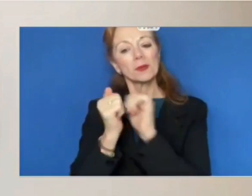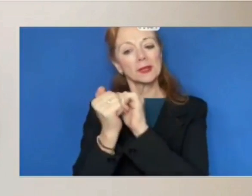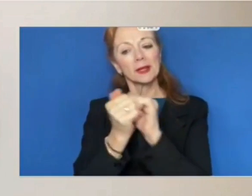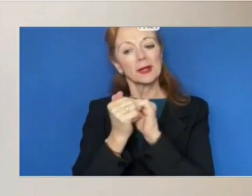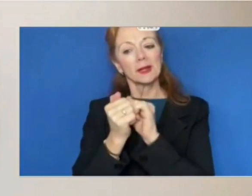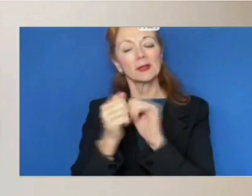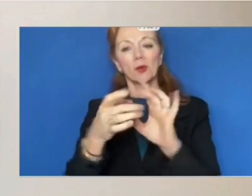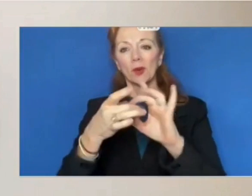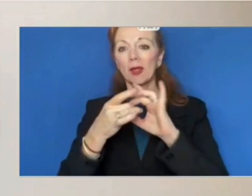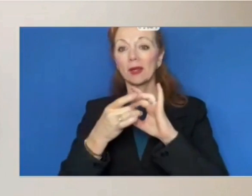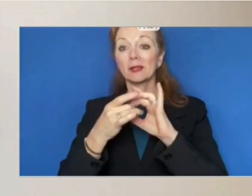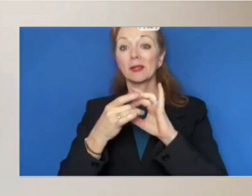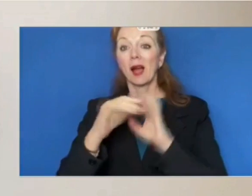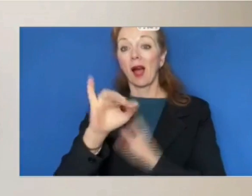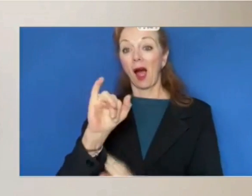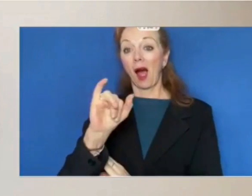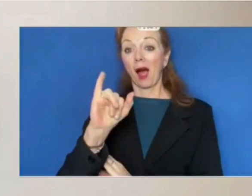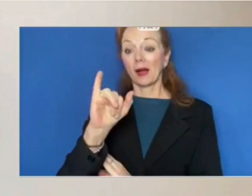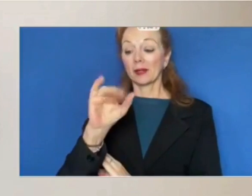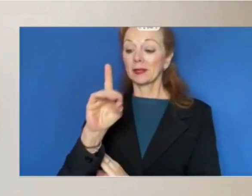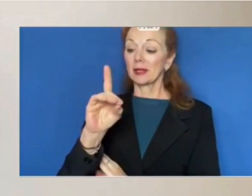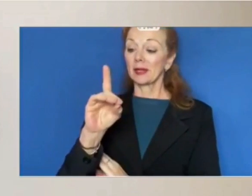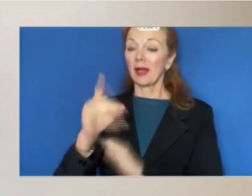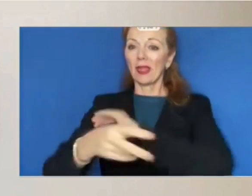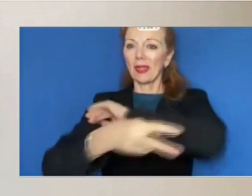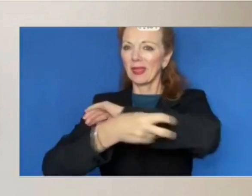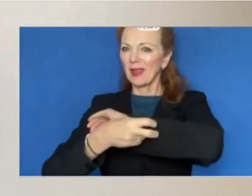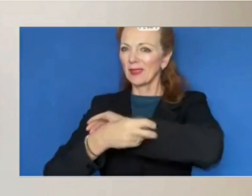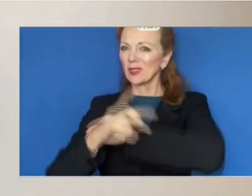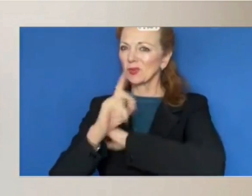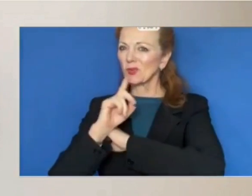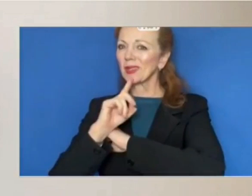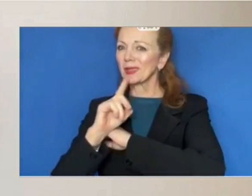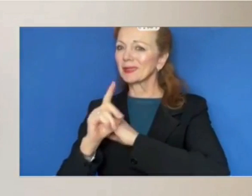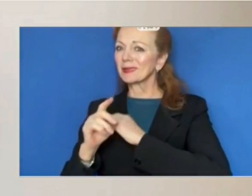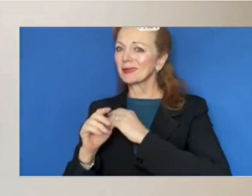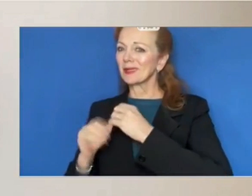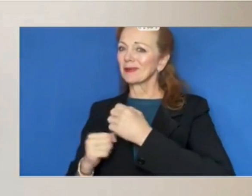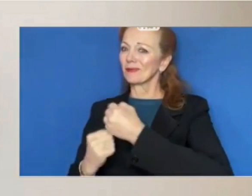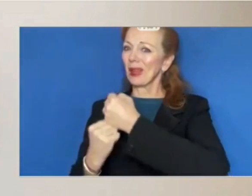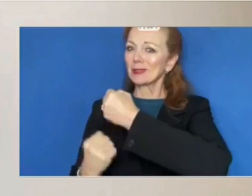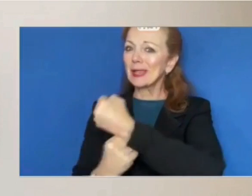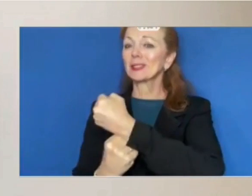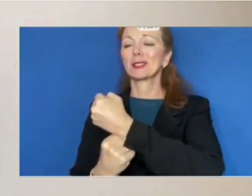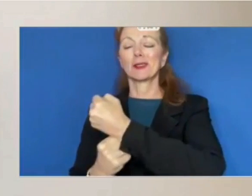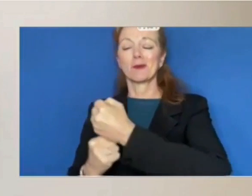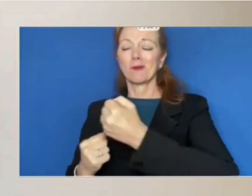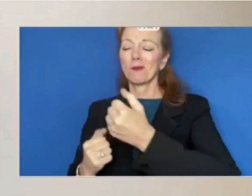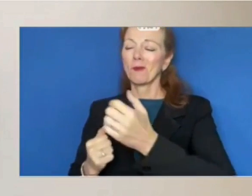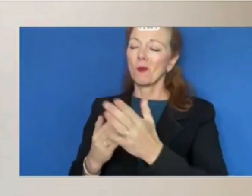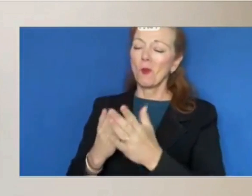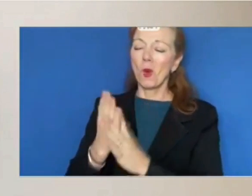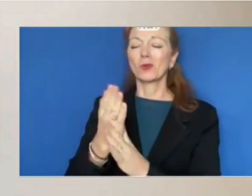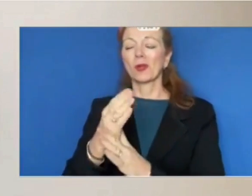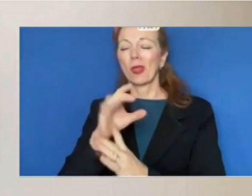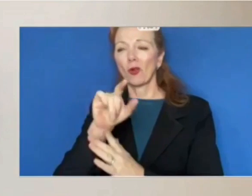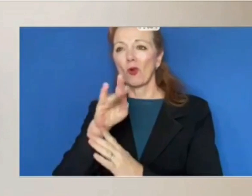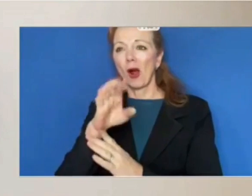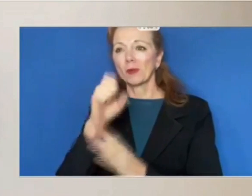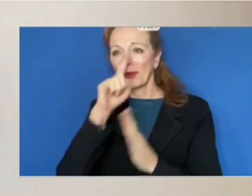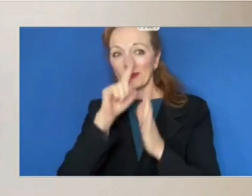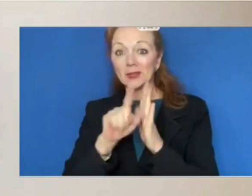theft, and how identity theft is really the backbone of a lot of the crimes that we investigate. and how important it is to make sure that we